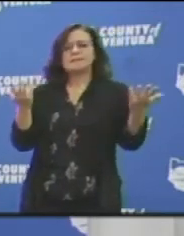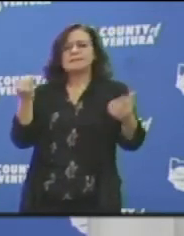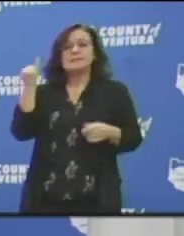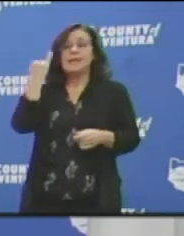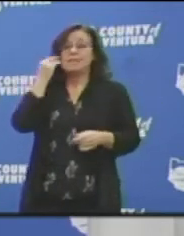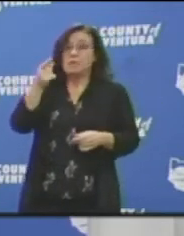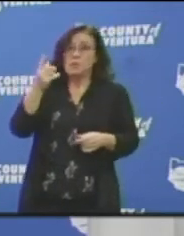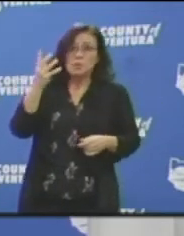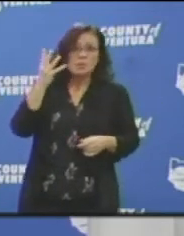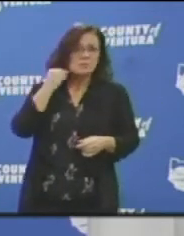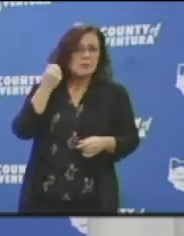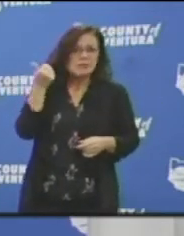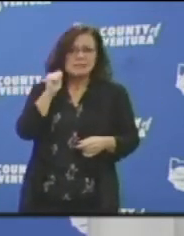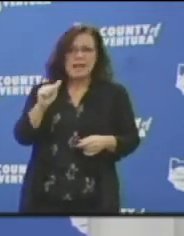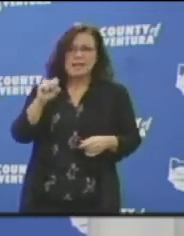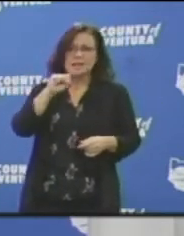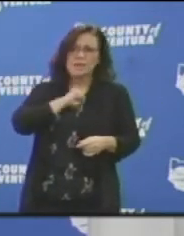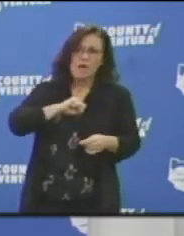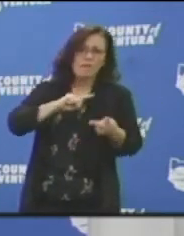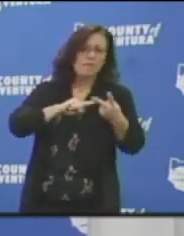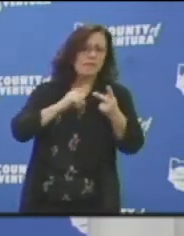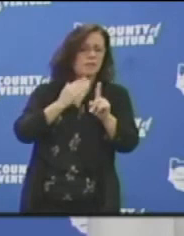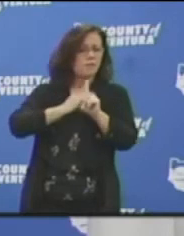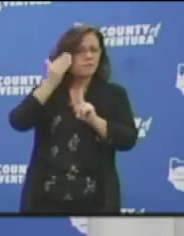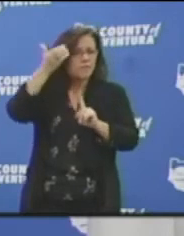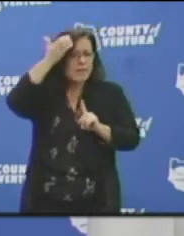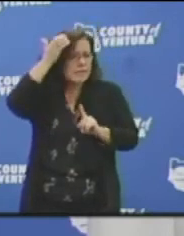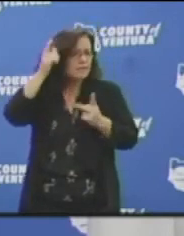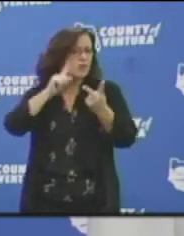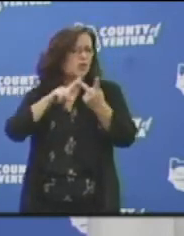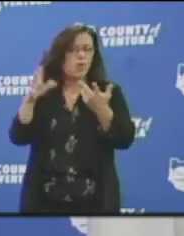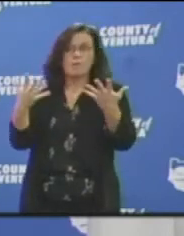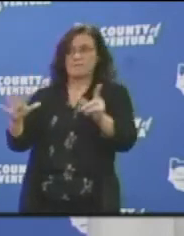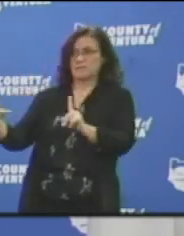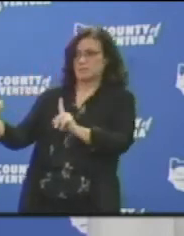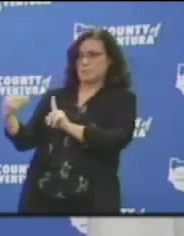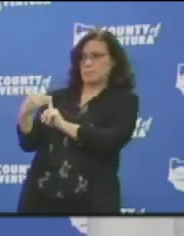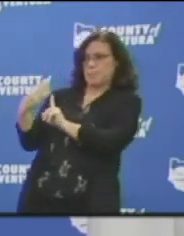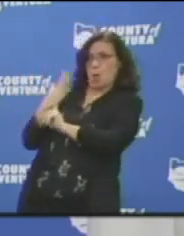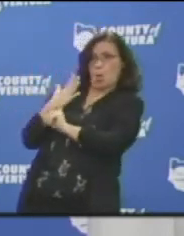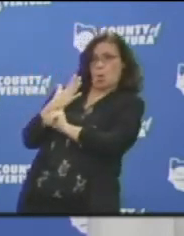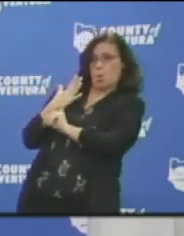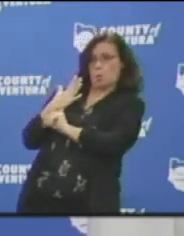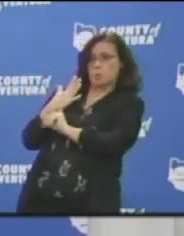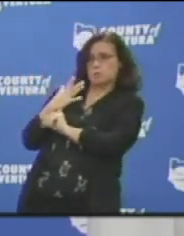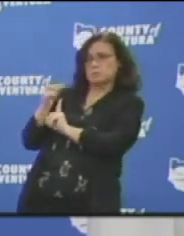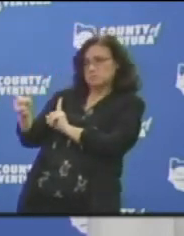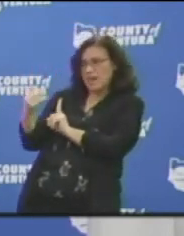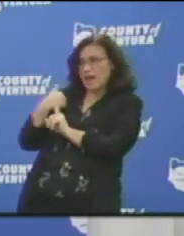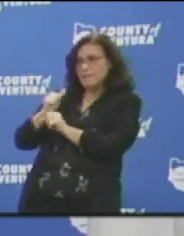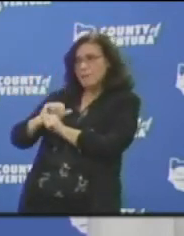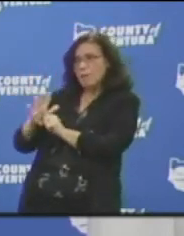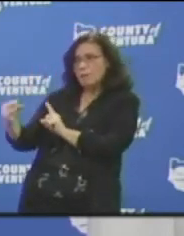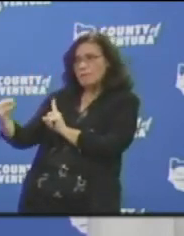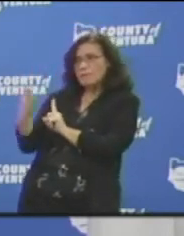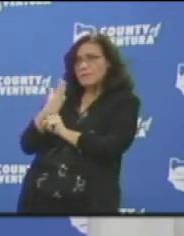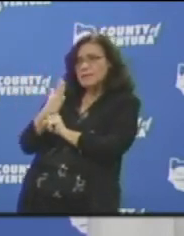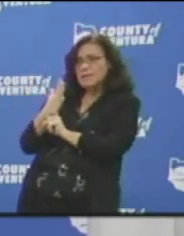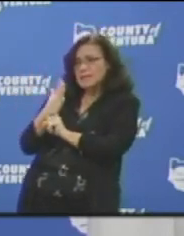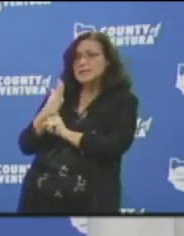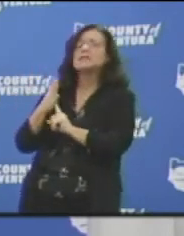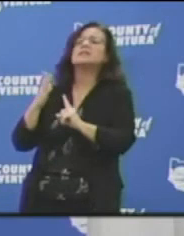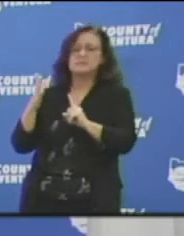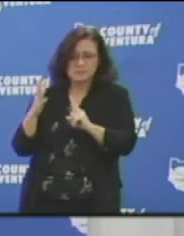or have been exposed to get tested and to follow the precautions to prevent further